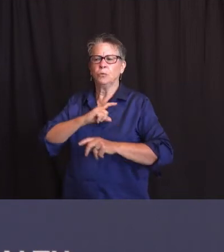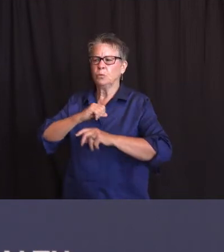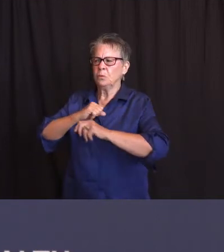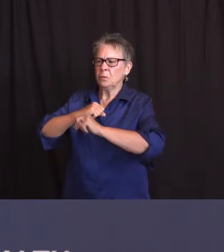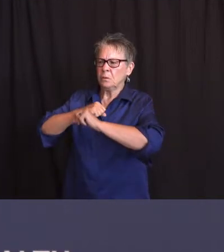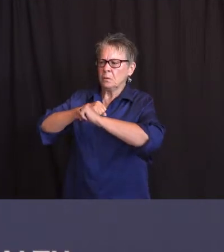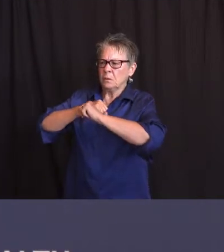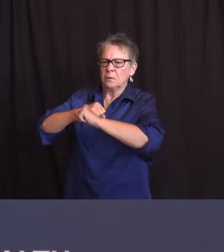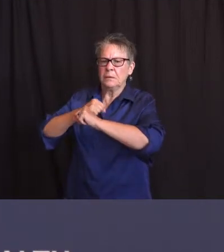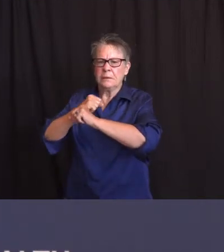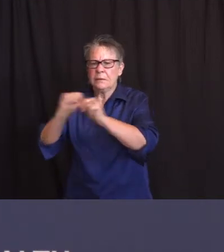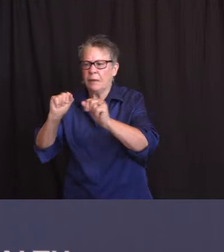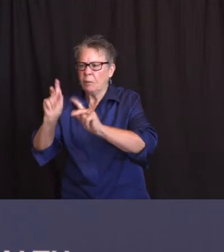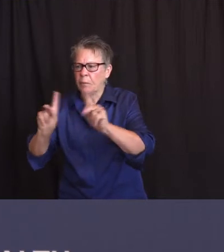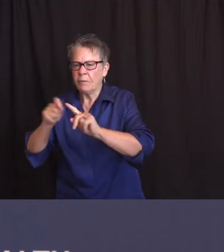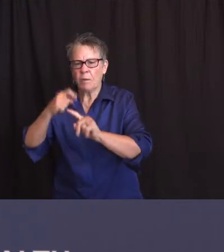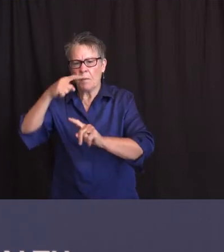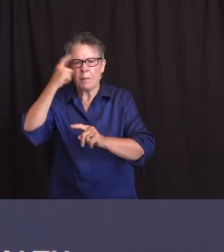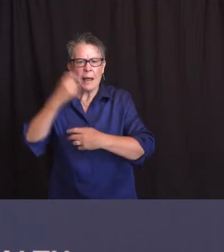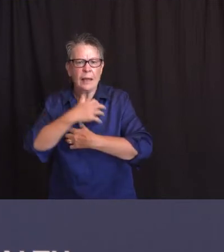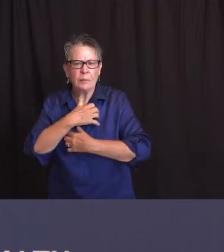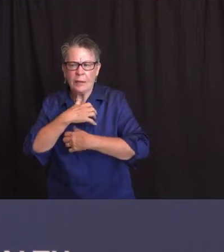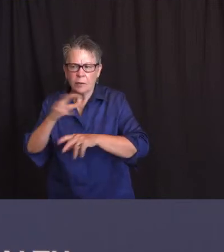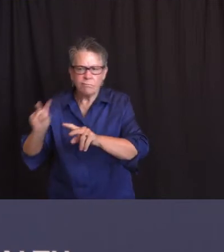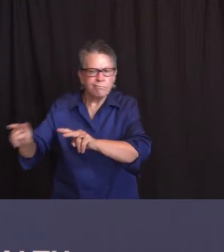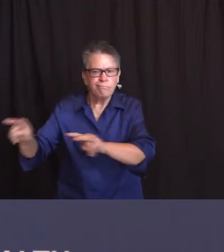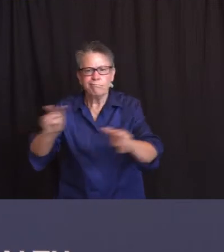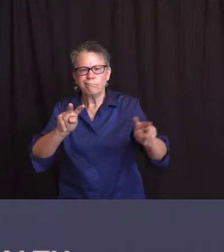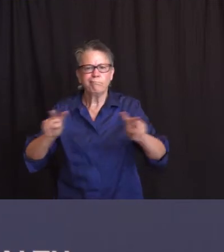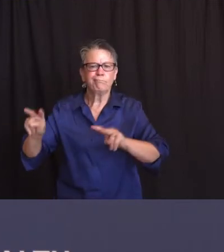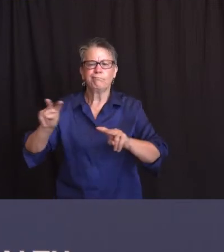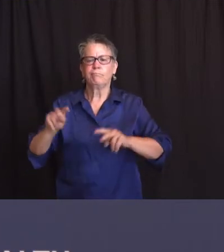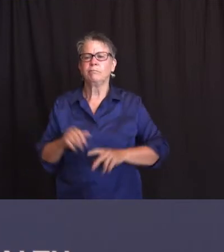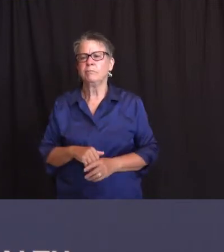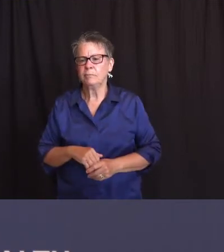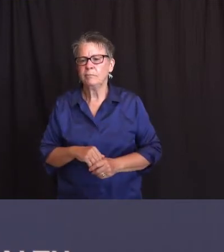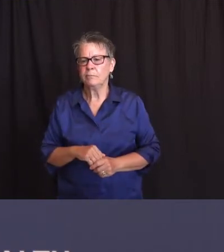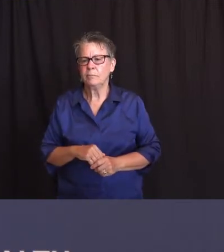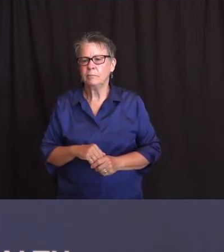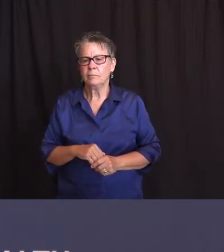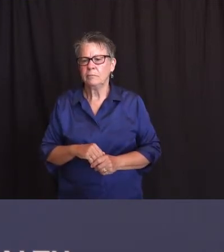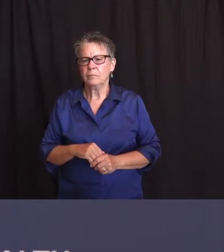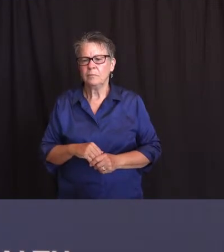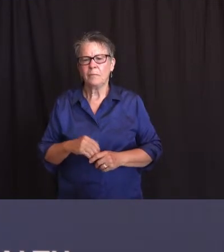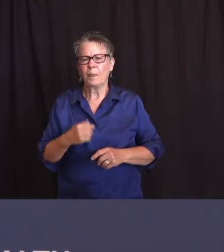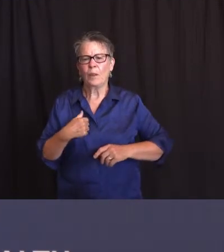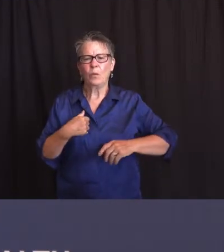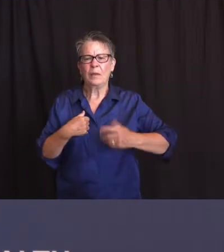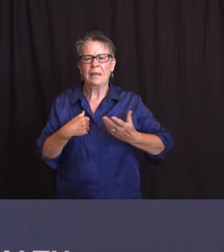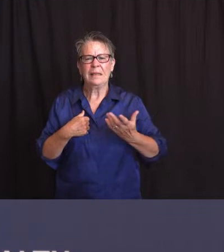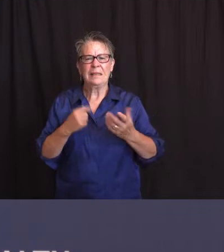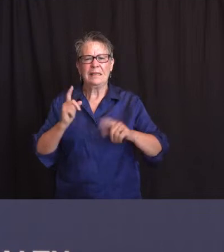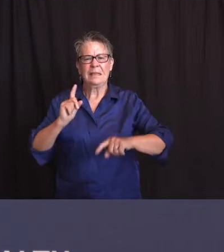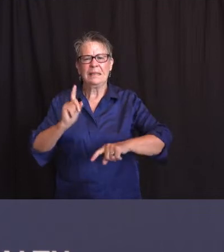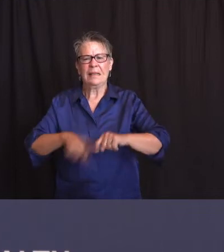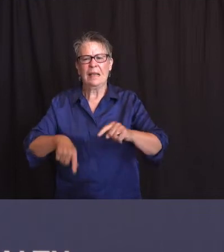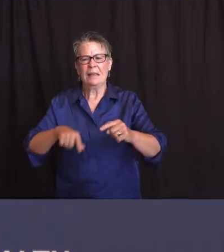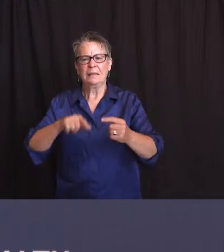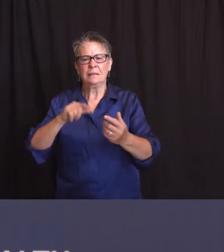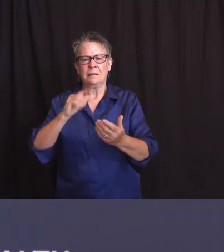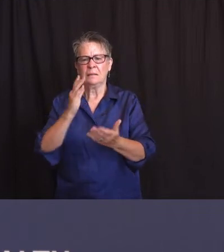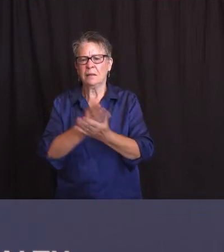you know, we have said from the get-go, we couldn't just end that hunt and not have a plan in place. This is